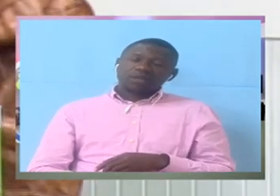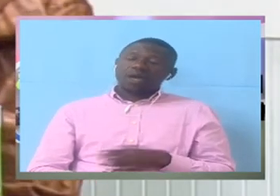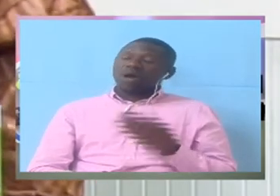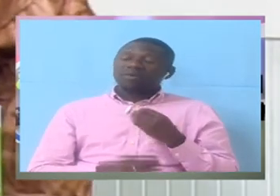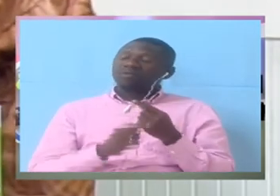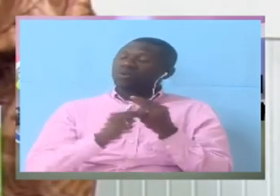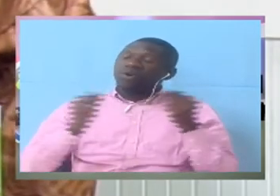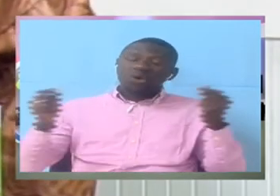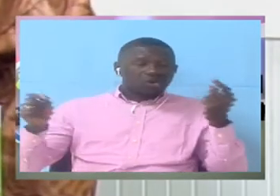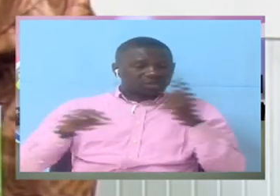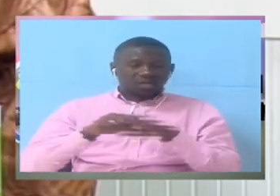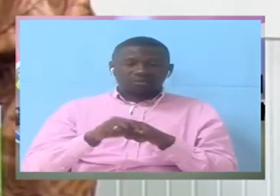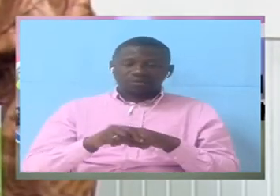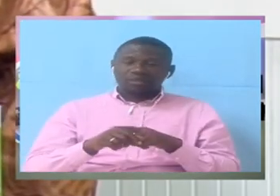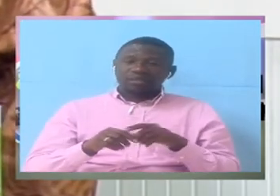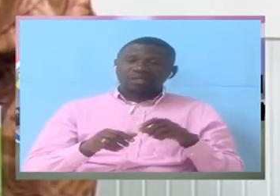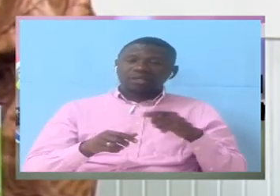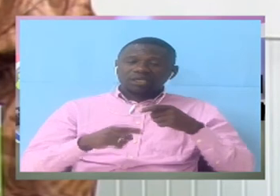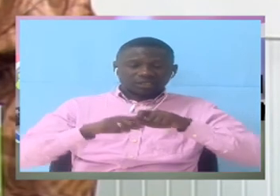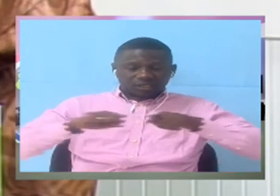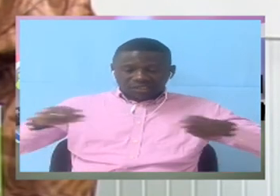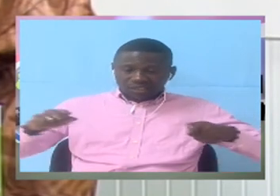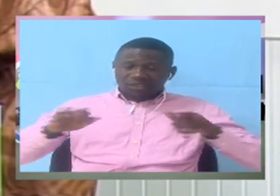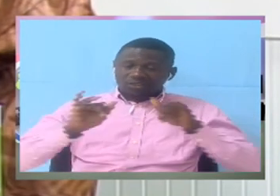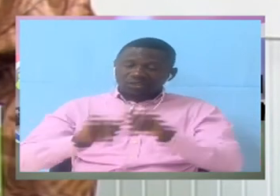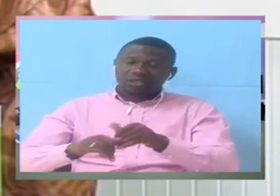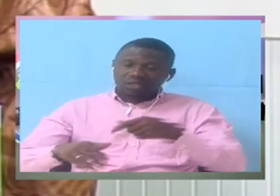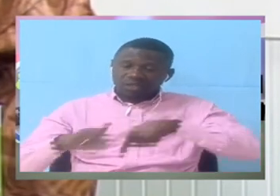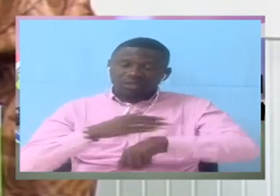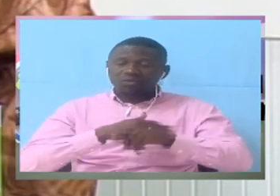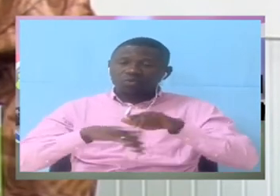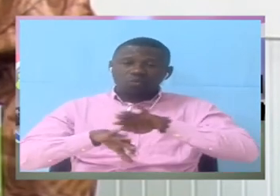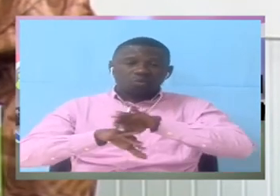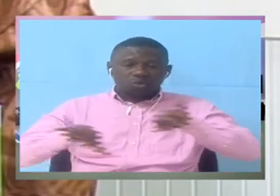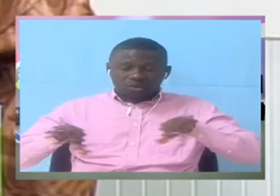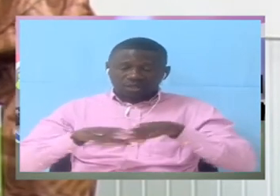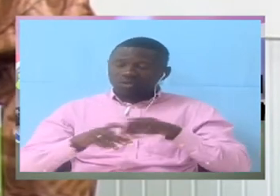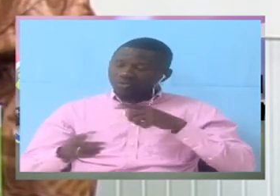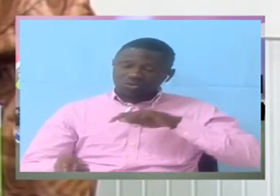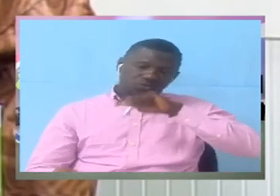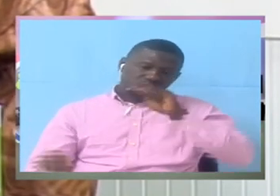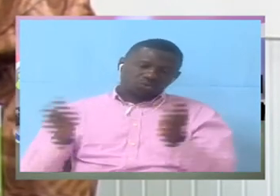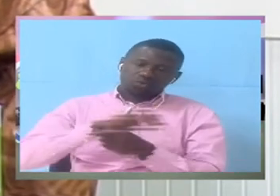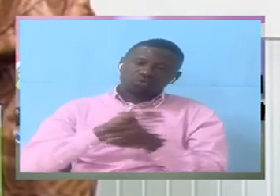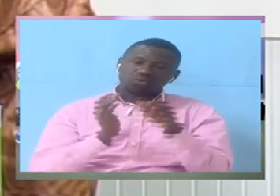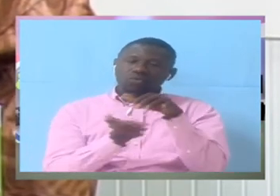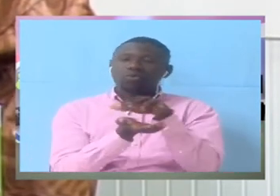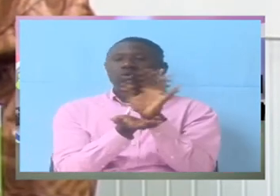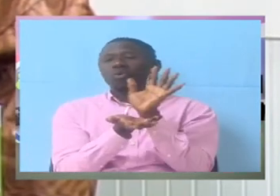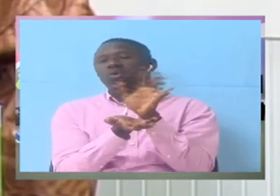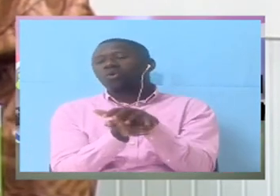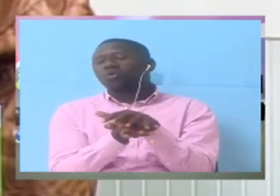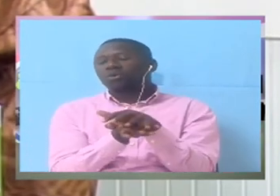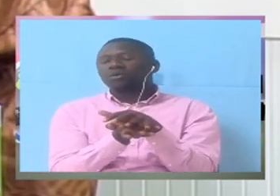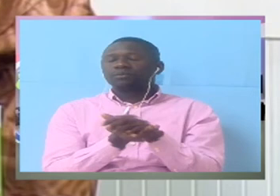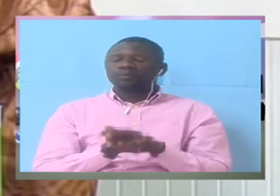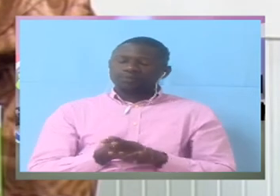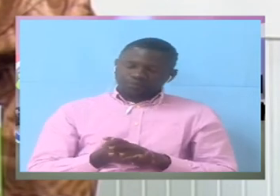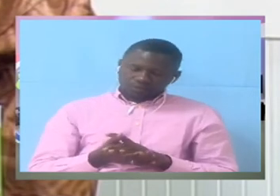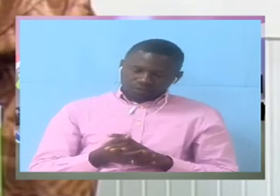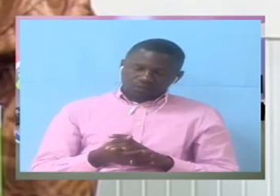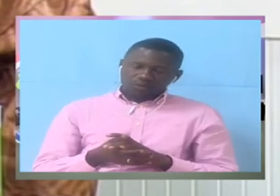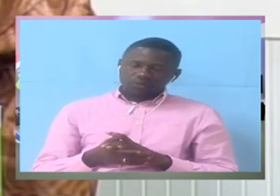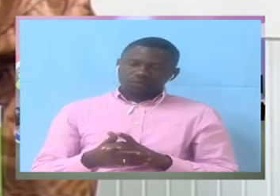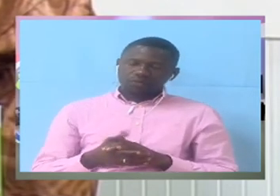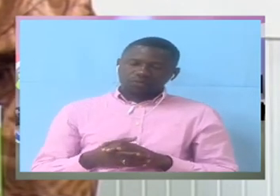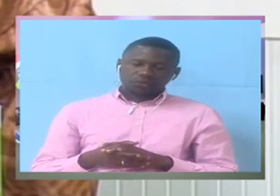However long a stick stays in water will not be able to transform into a crocodile. Well, as